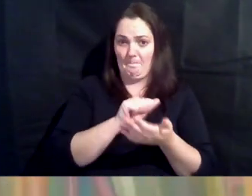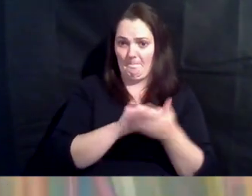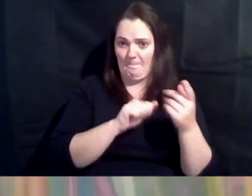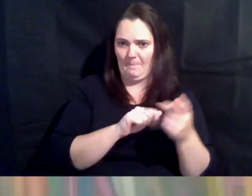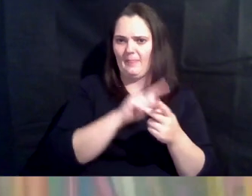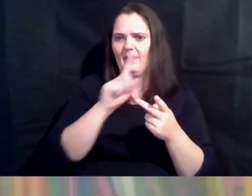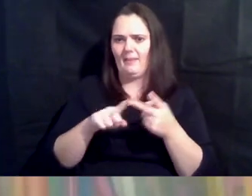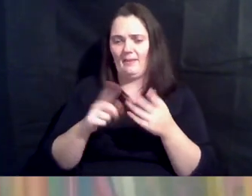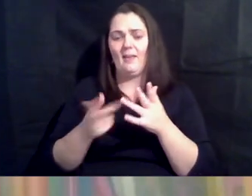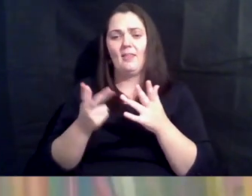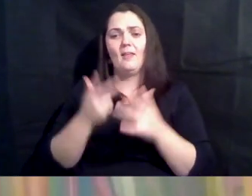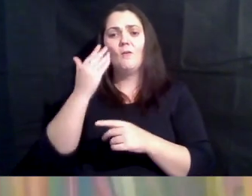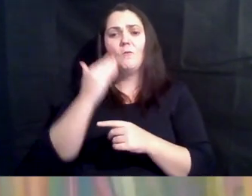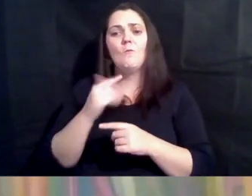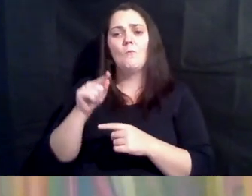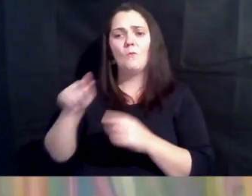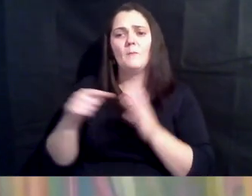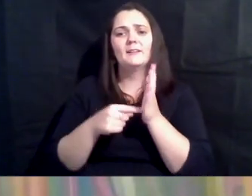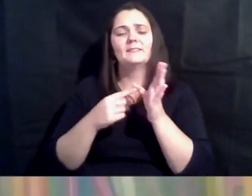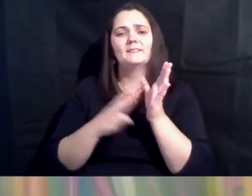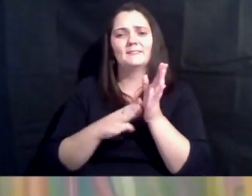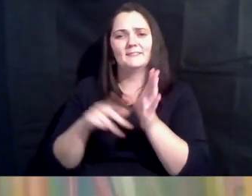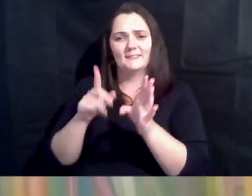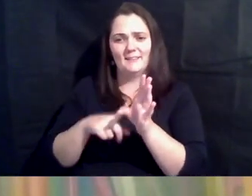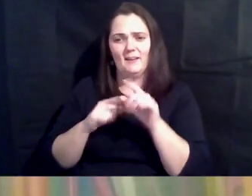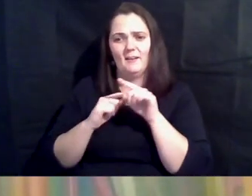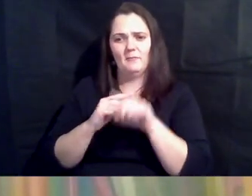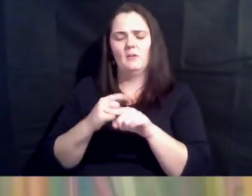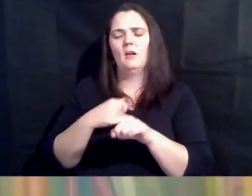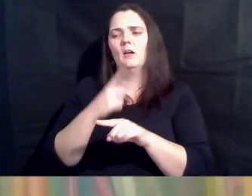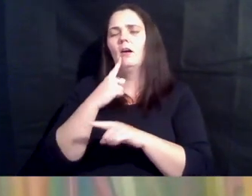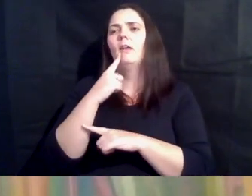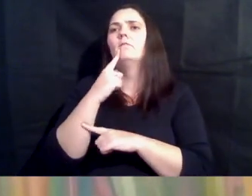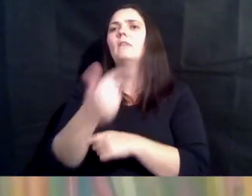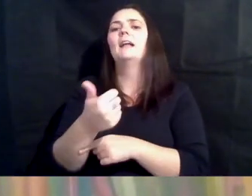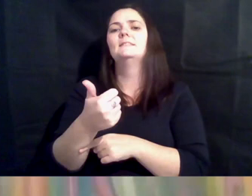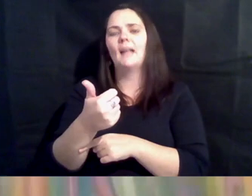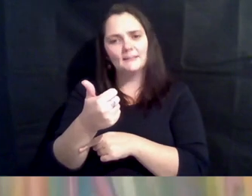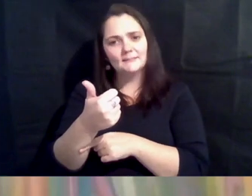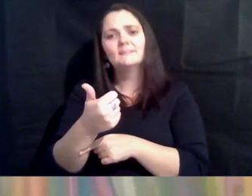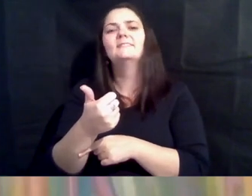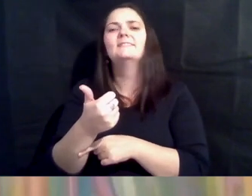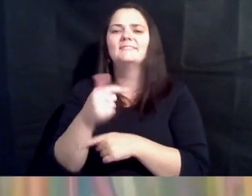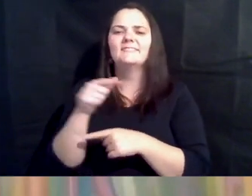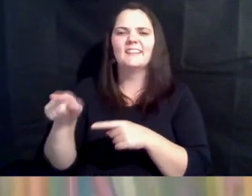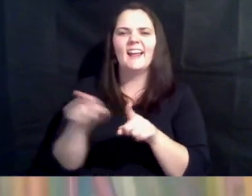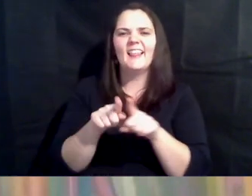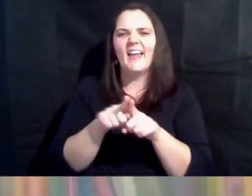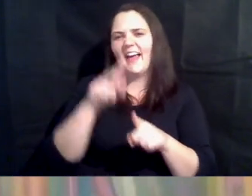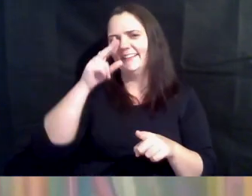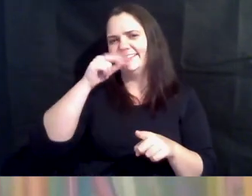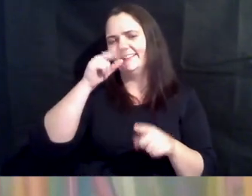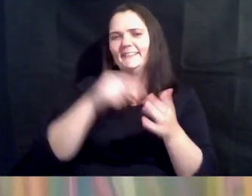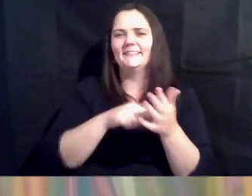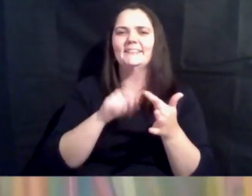icon. And this is the Rookie Yearbook, and is a really great book to anyone who maybe loves teen culture